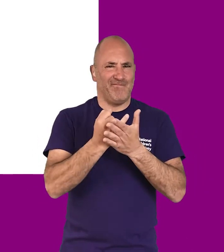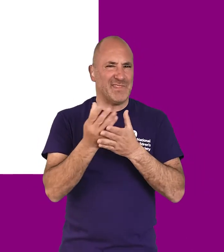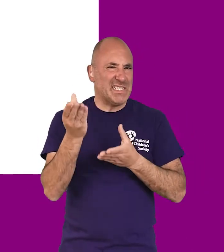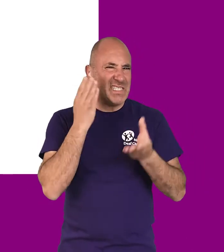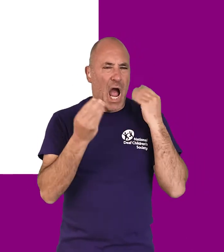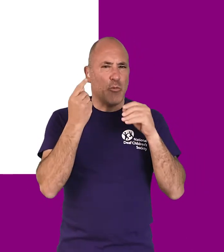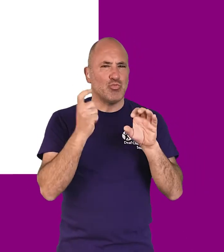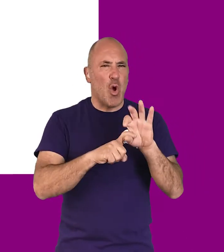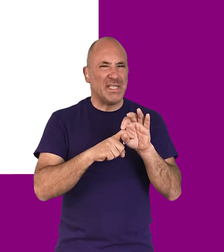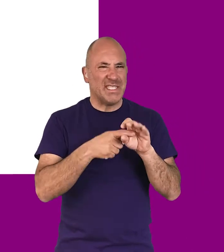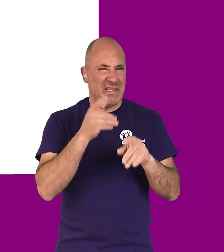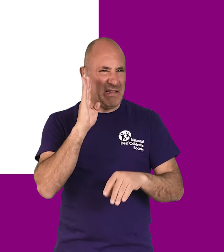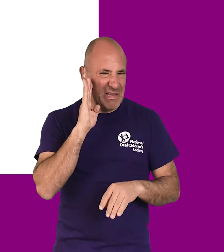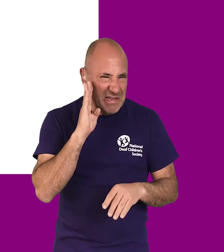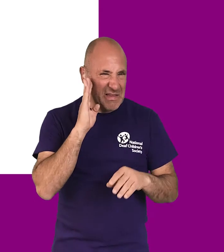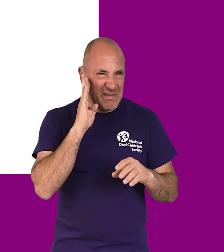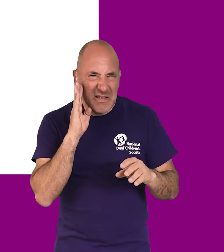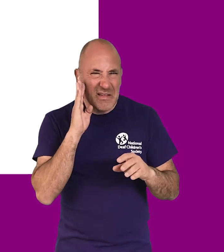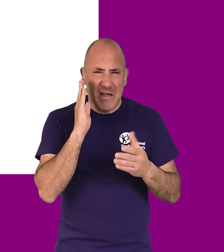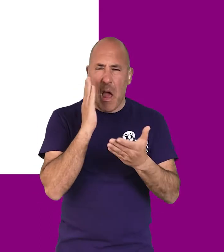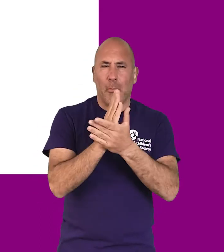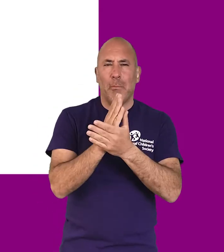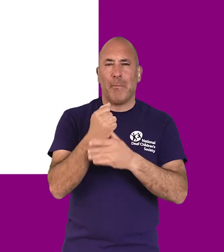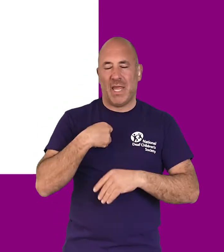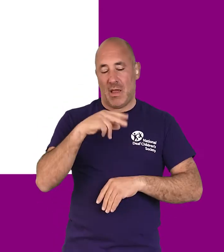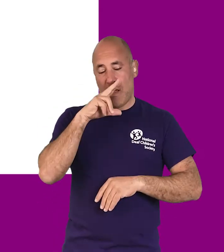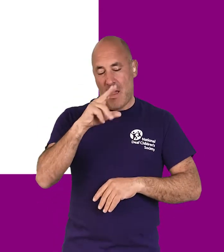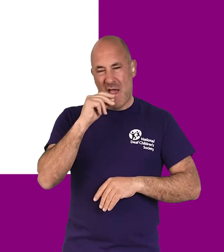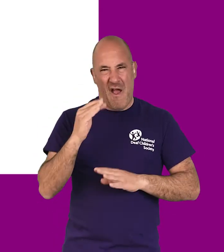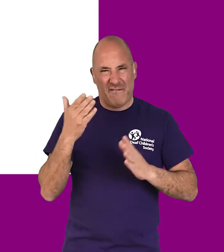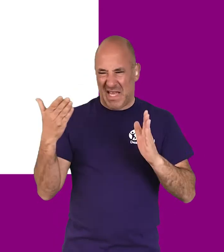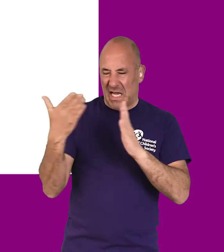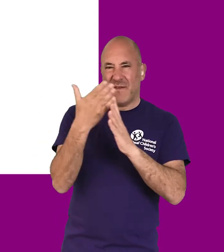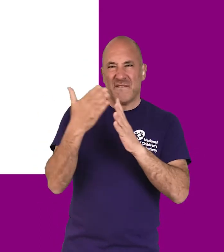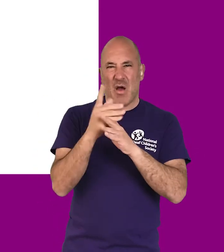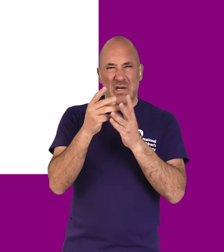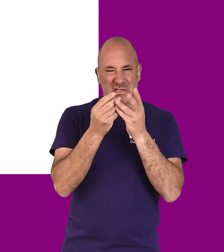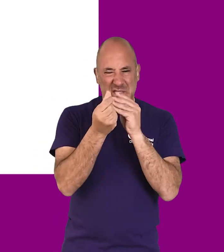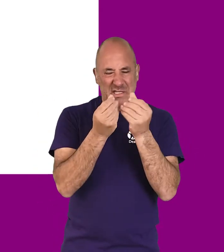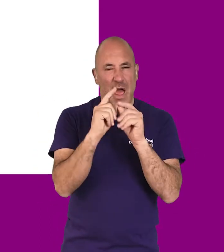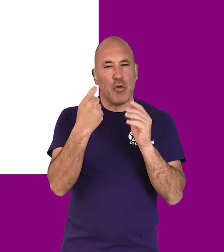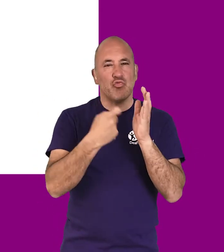Firstly, you had poor sound quality. There's definitely some